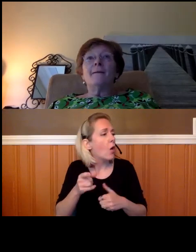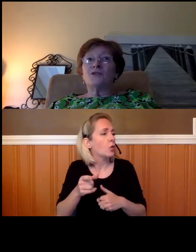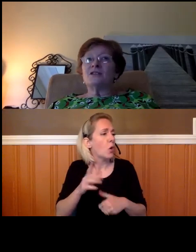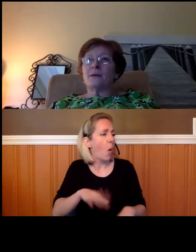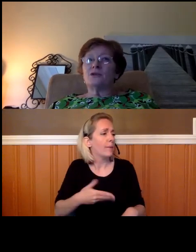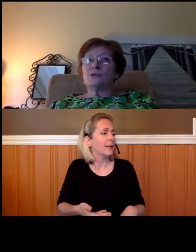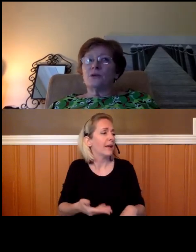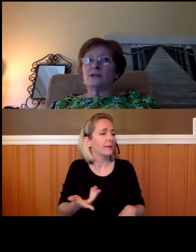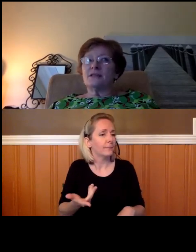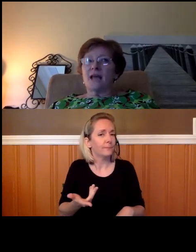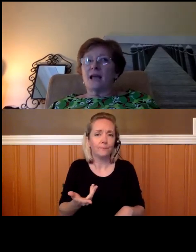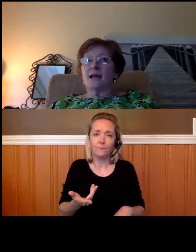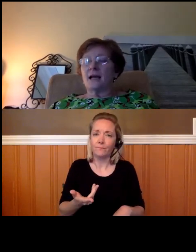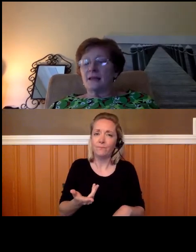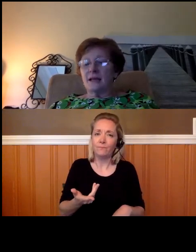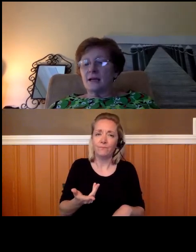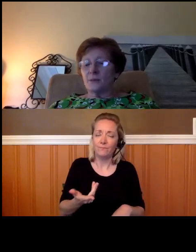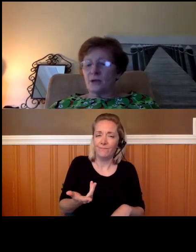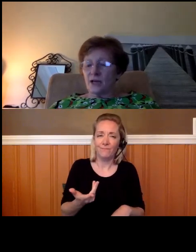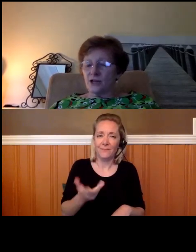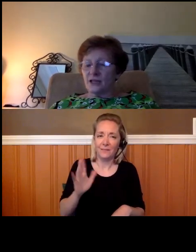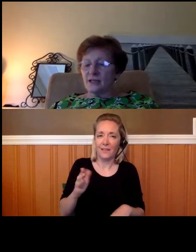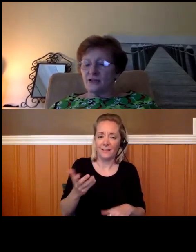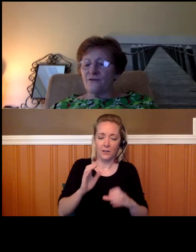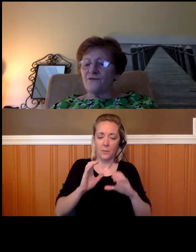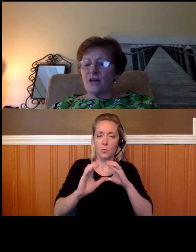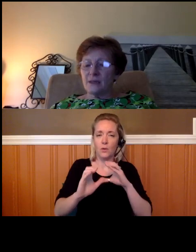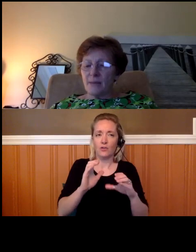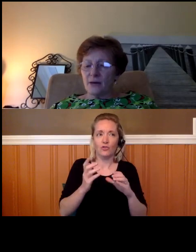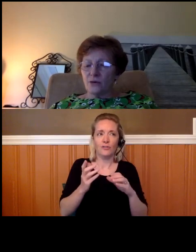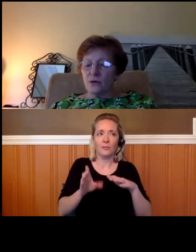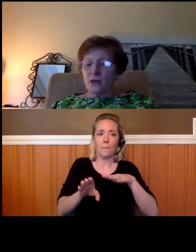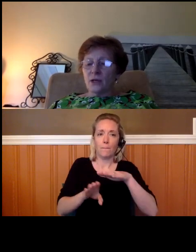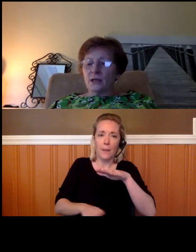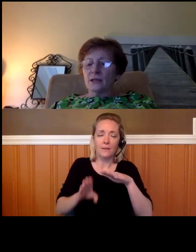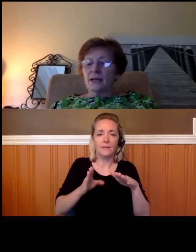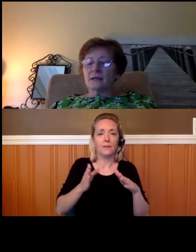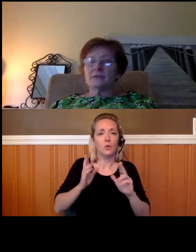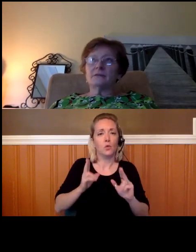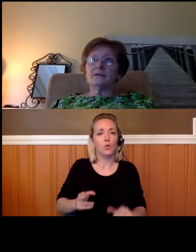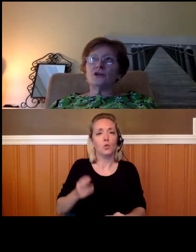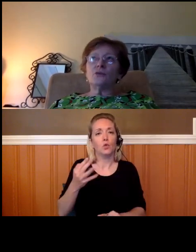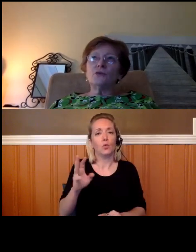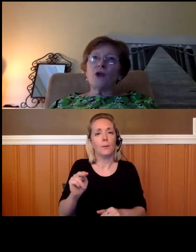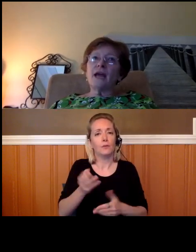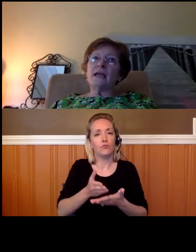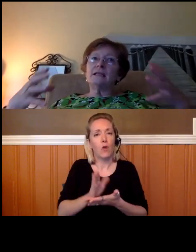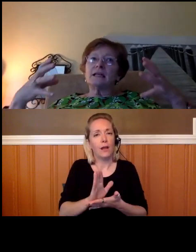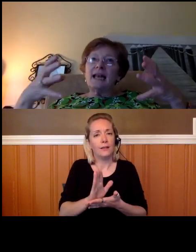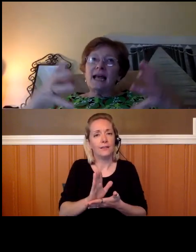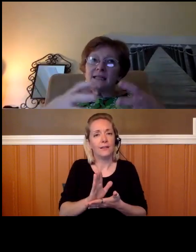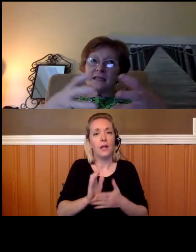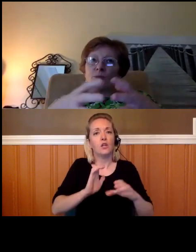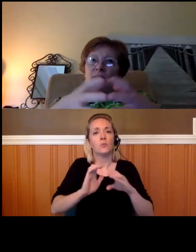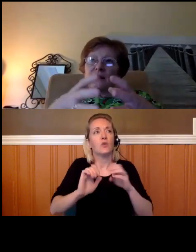say. And I think communication is such a fundamental, human right, connects us with our world,